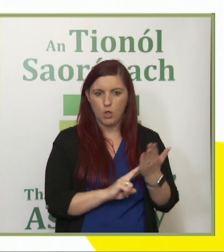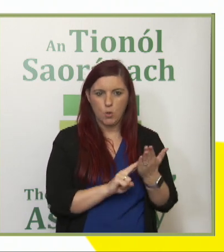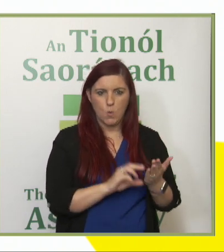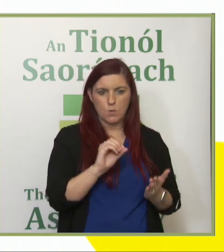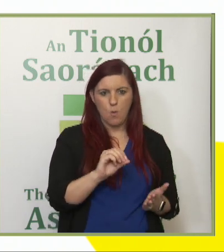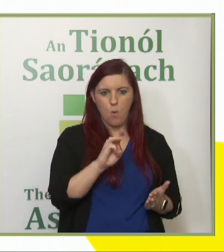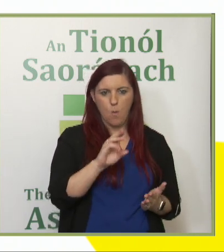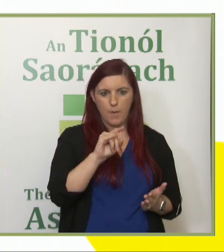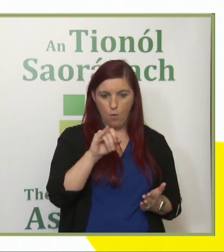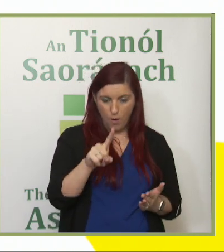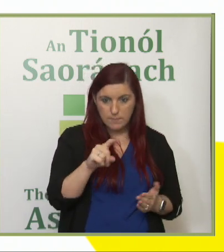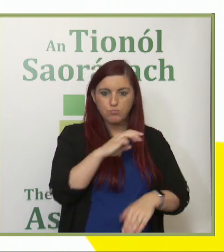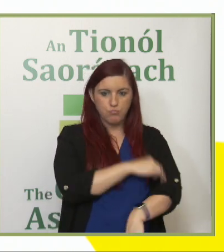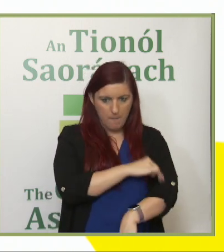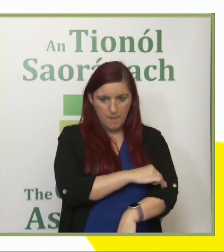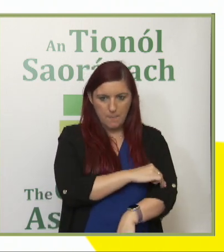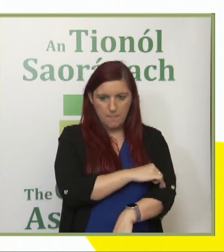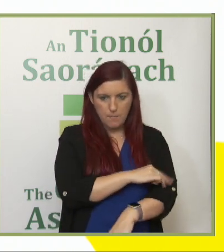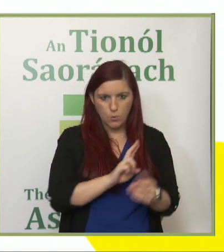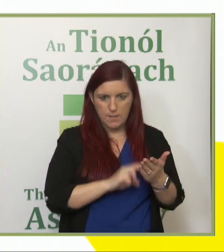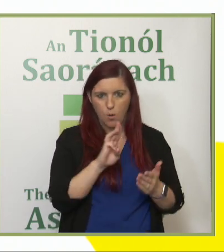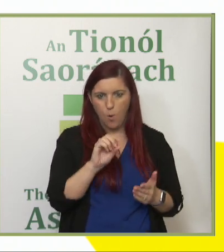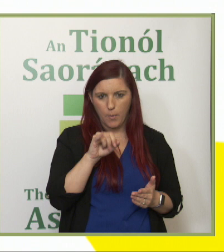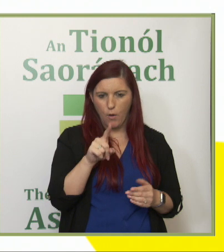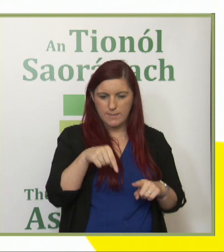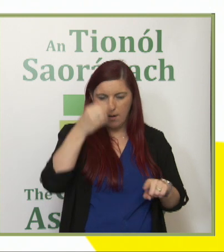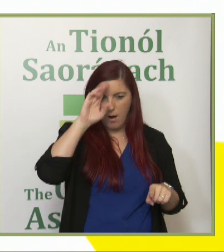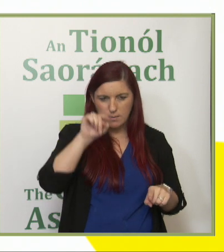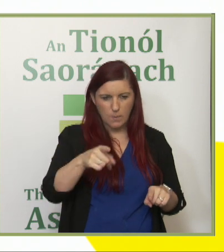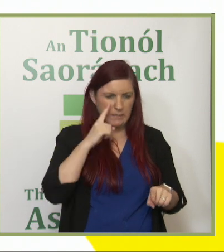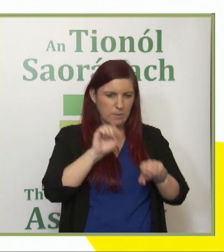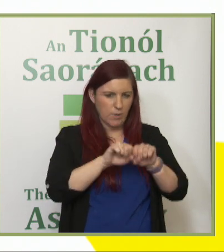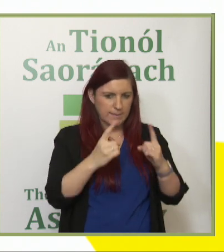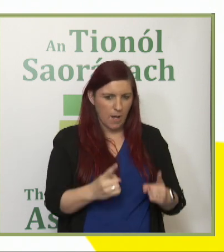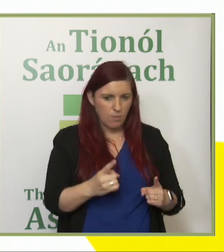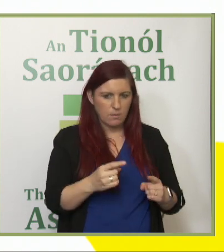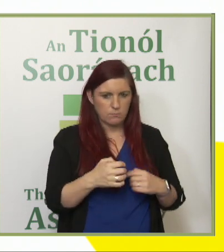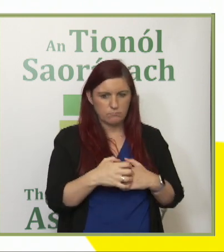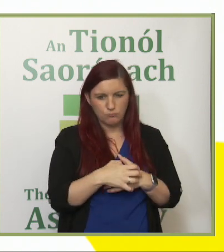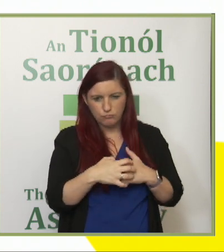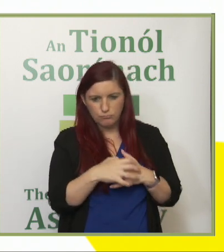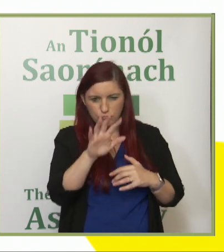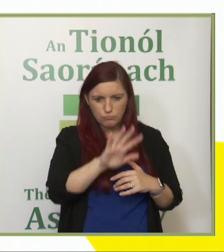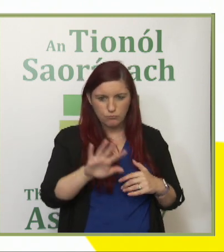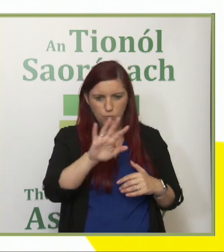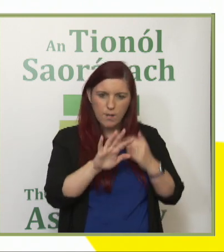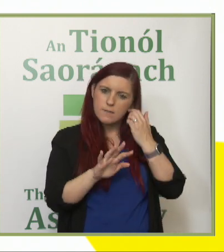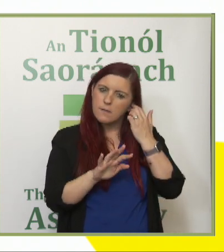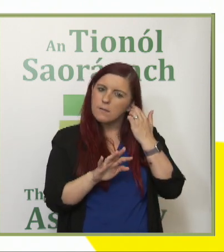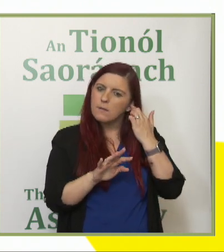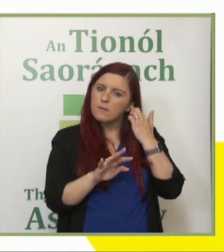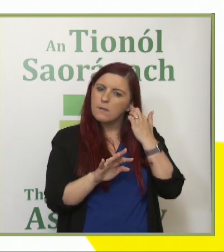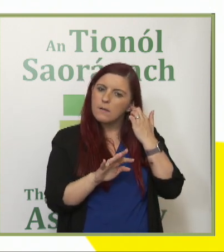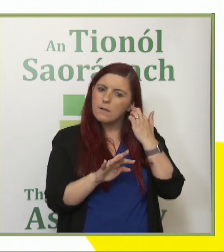opioids problematically in Ireland. And we can see here the breakdown that this is very much an ageing cohort,